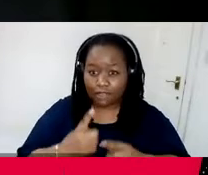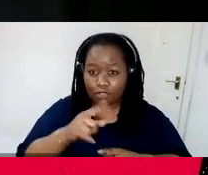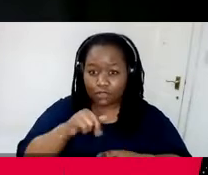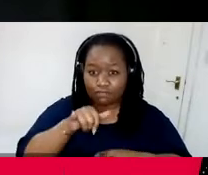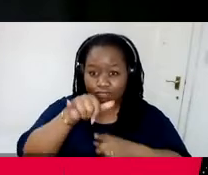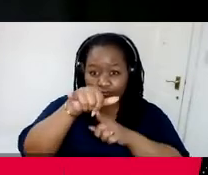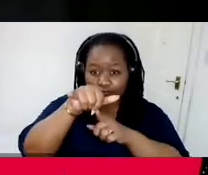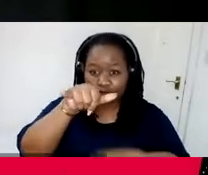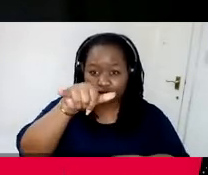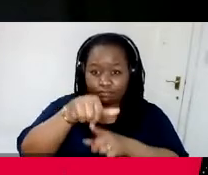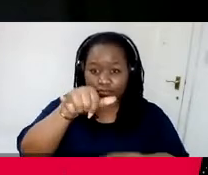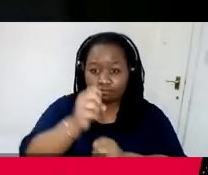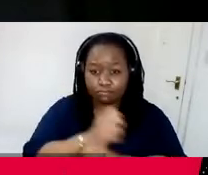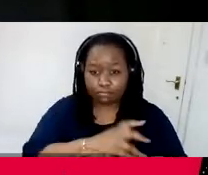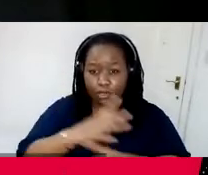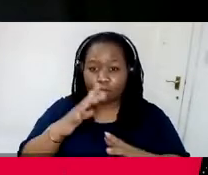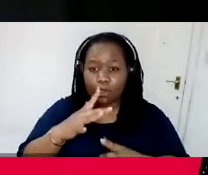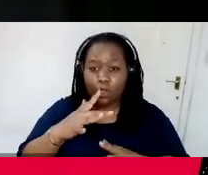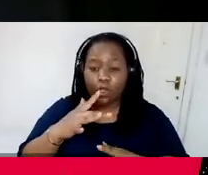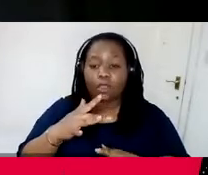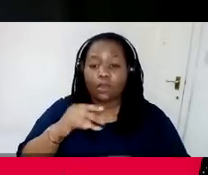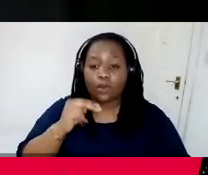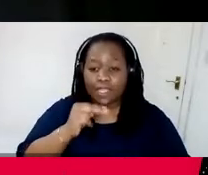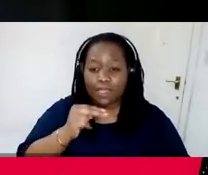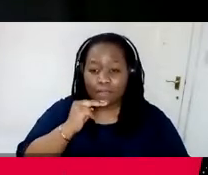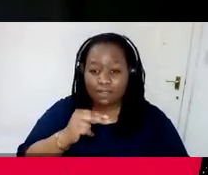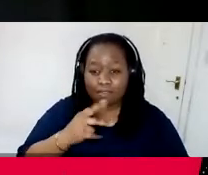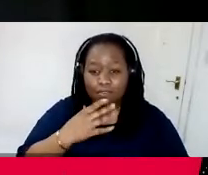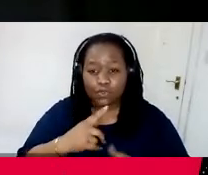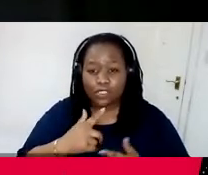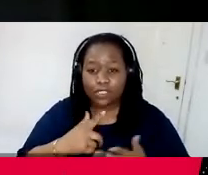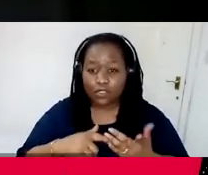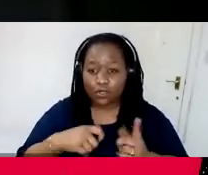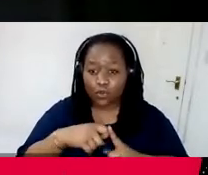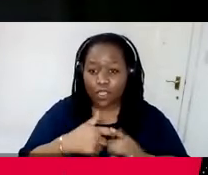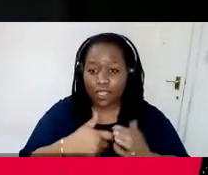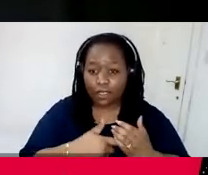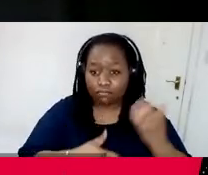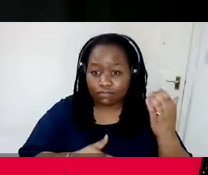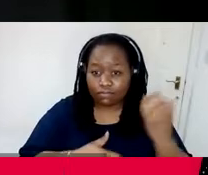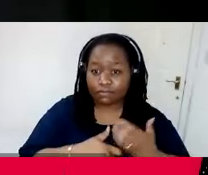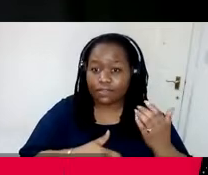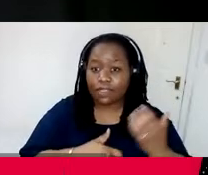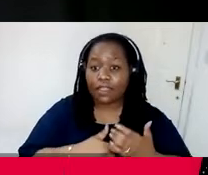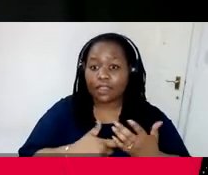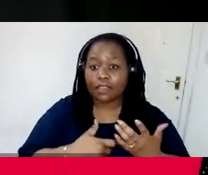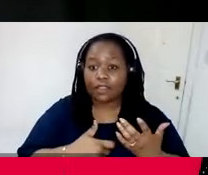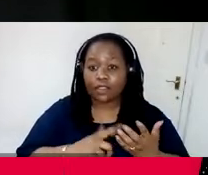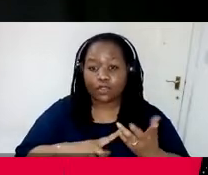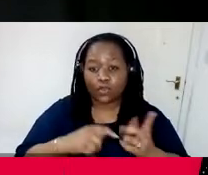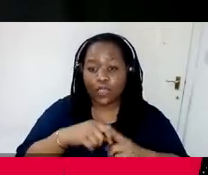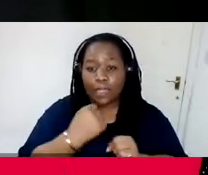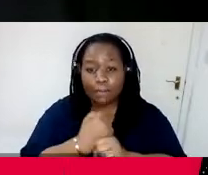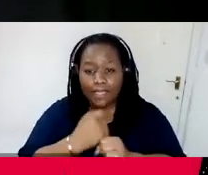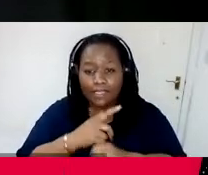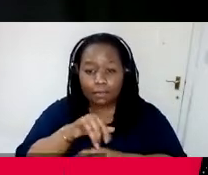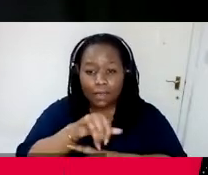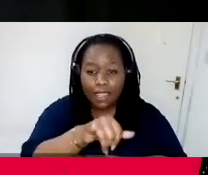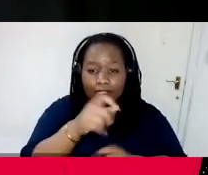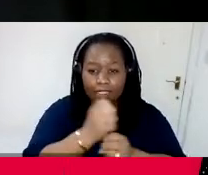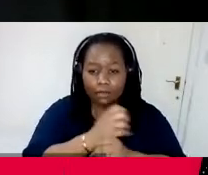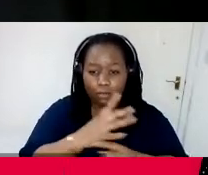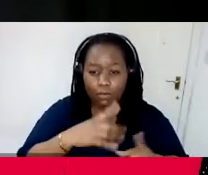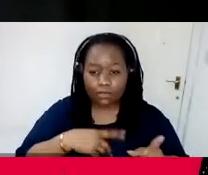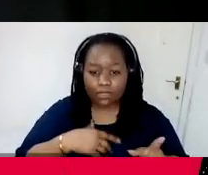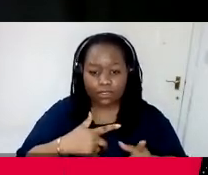Yemen. And those are attacks that use UK-made planes, bombs and missiles. So we're going to hear from Osamah about the